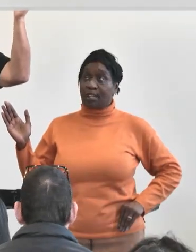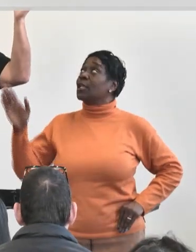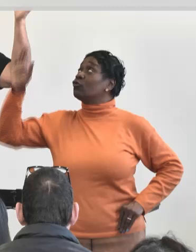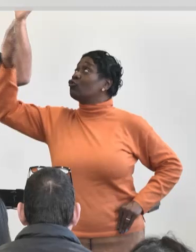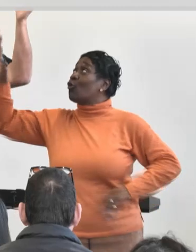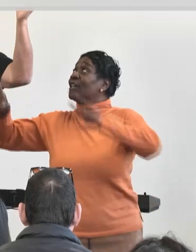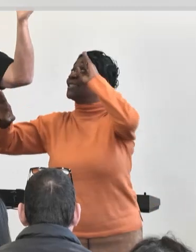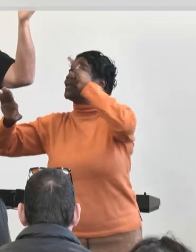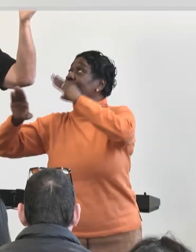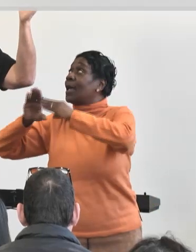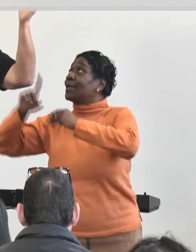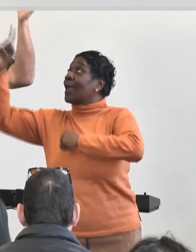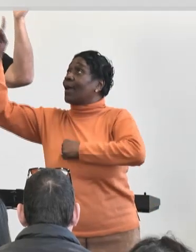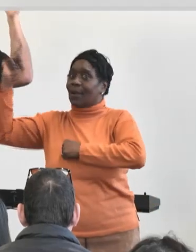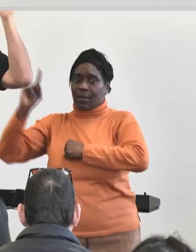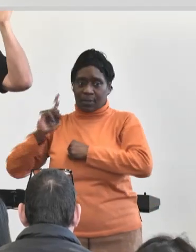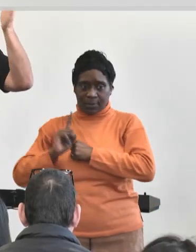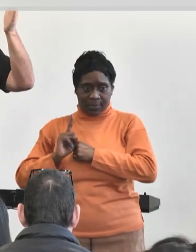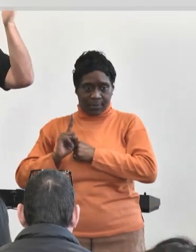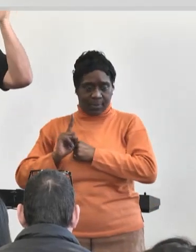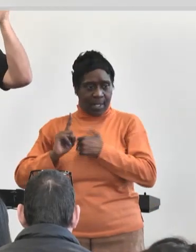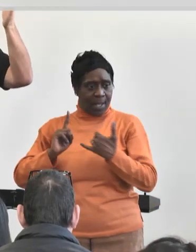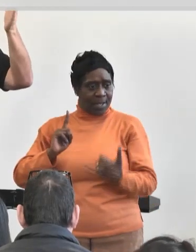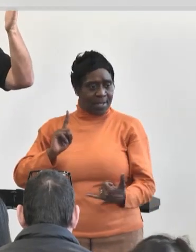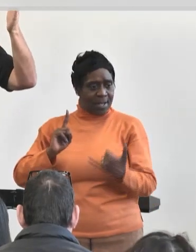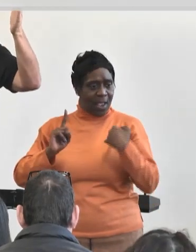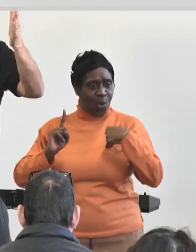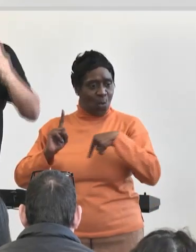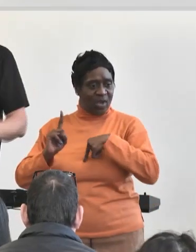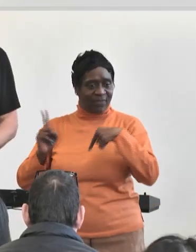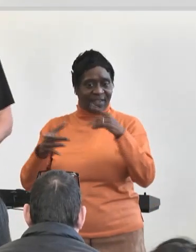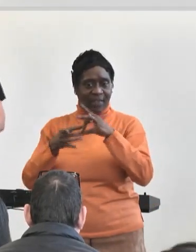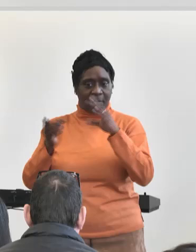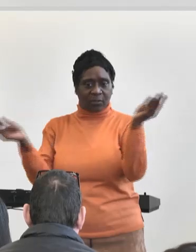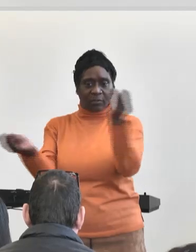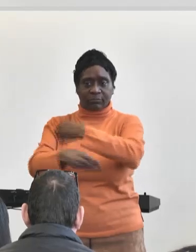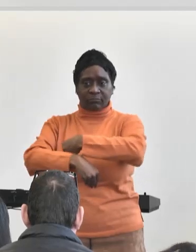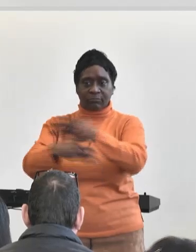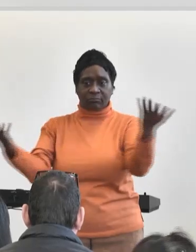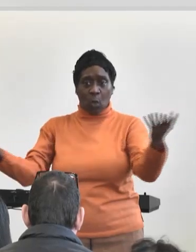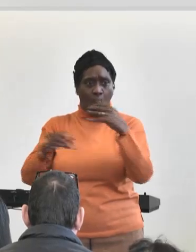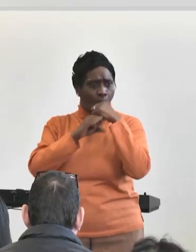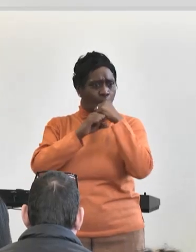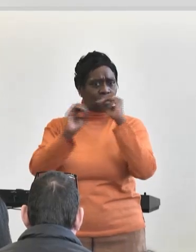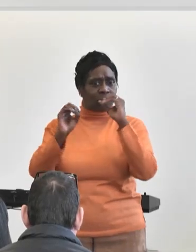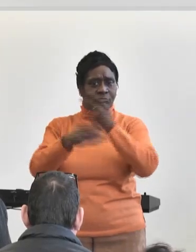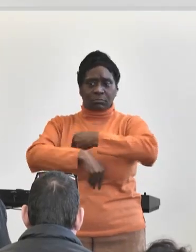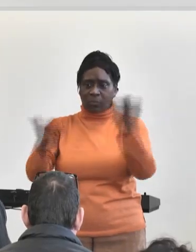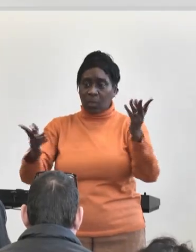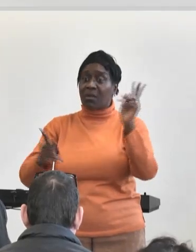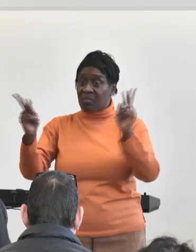son. Era tu, pues, tu hijo. And now we've got to get that message out. Y ahora tenemos que repartir ese mensaje. And there will be